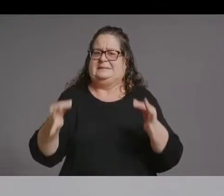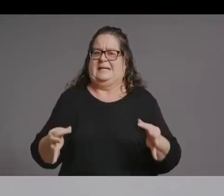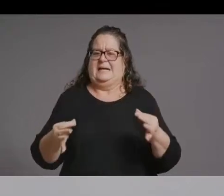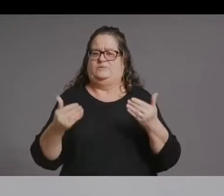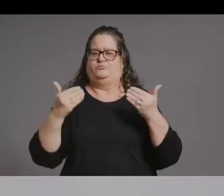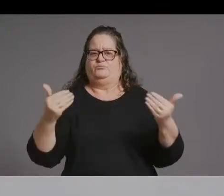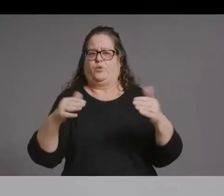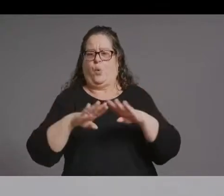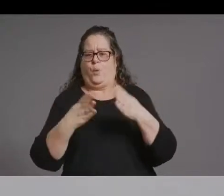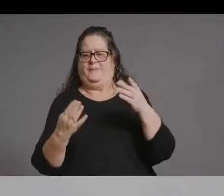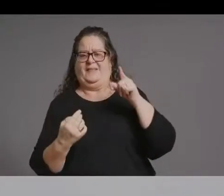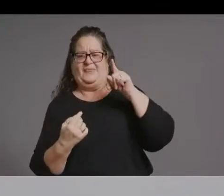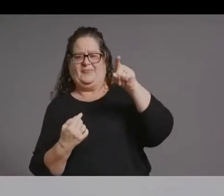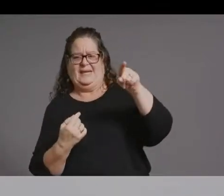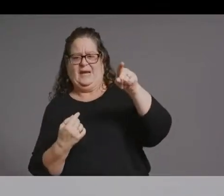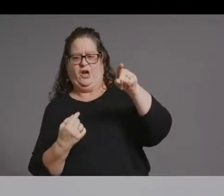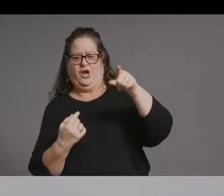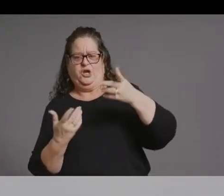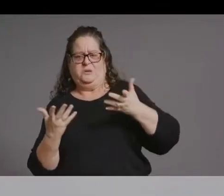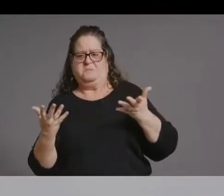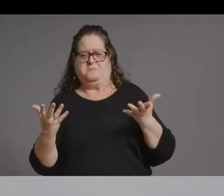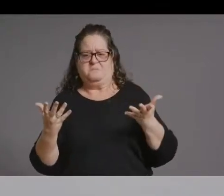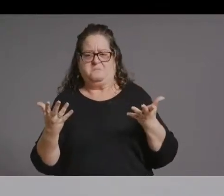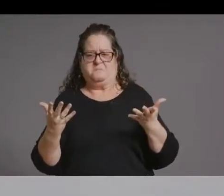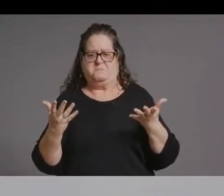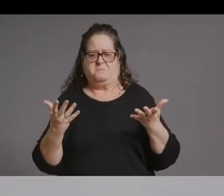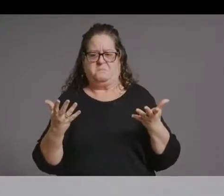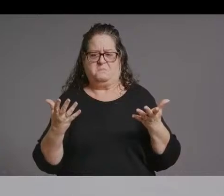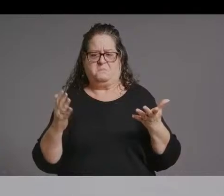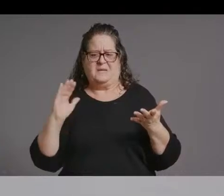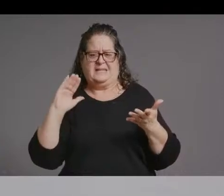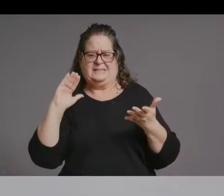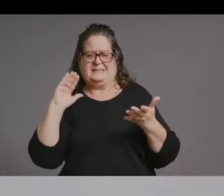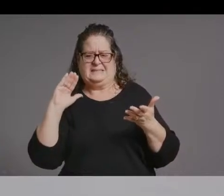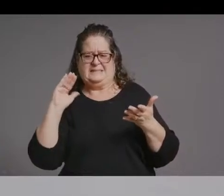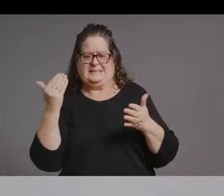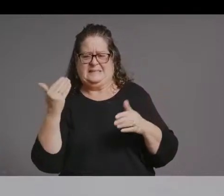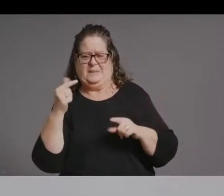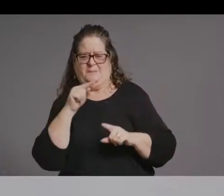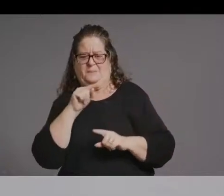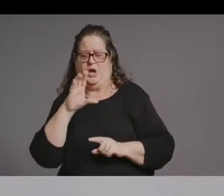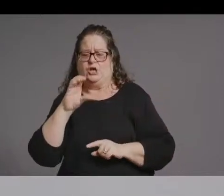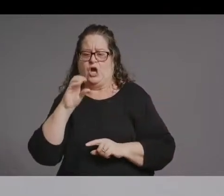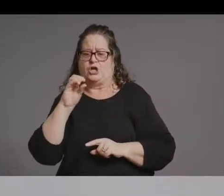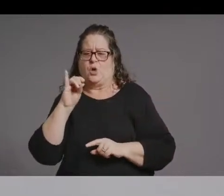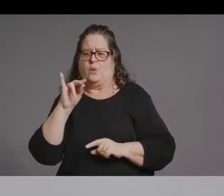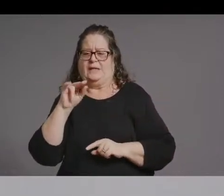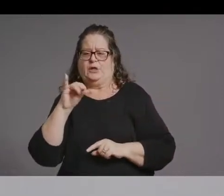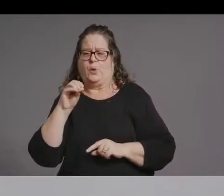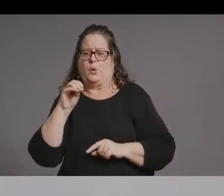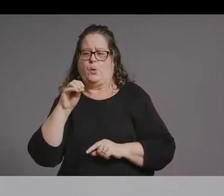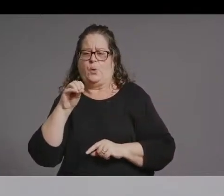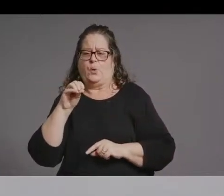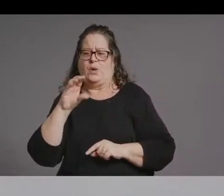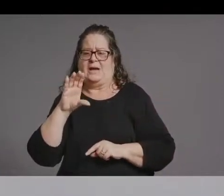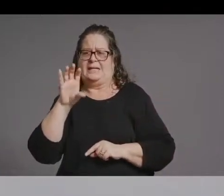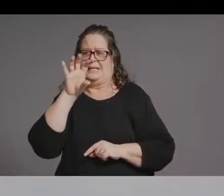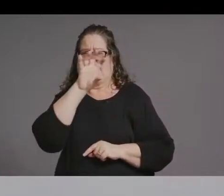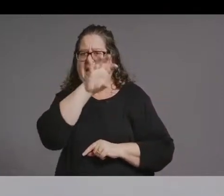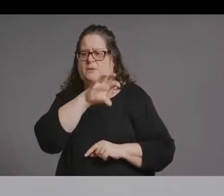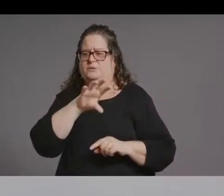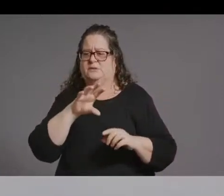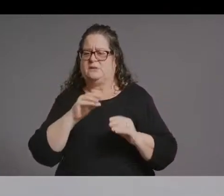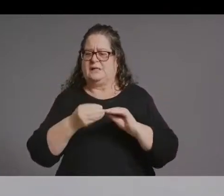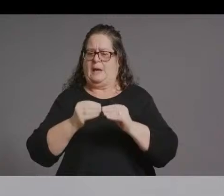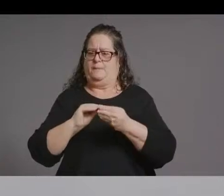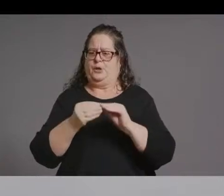are pretty good compared to a lot of different places in the state. Yeah, Coconino County has done a phenomenal job, and so their rates are